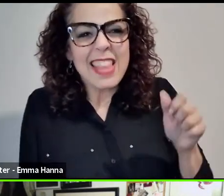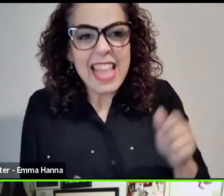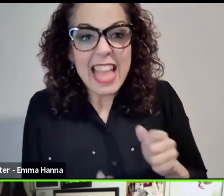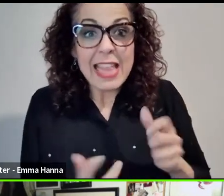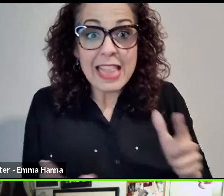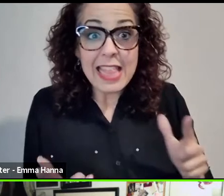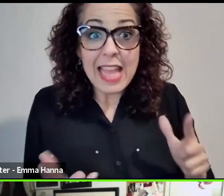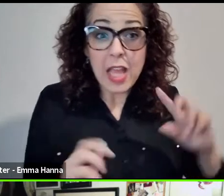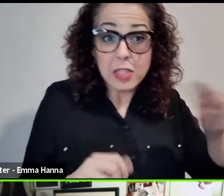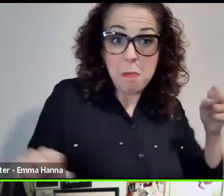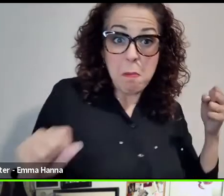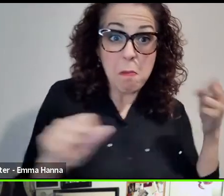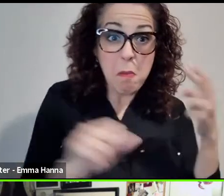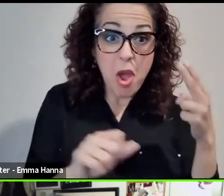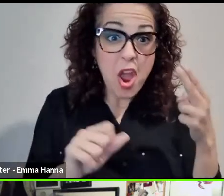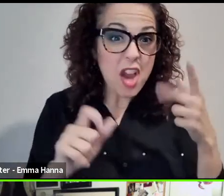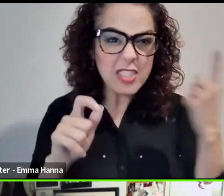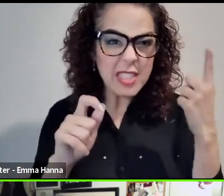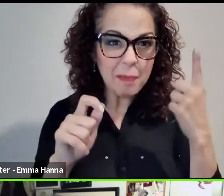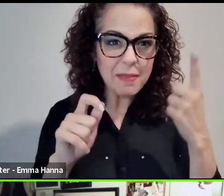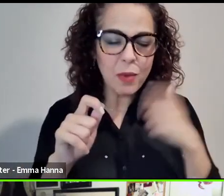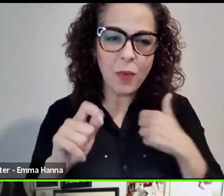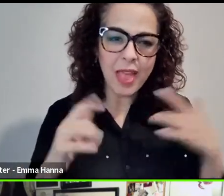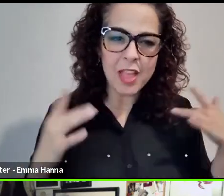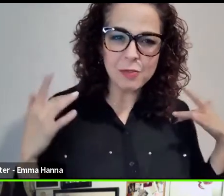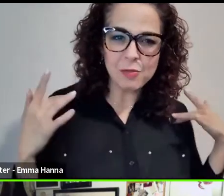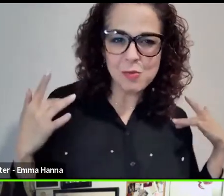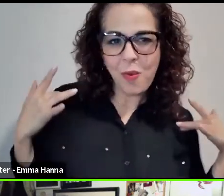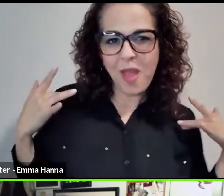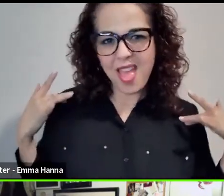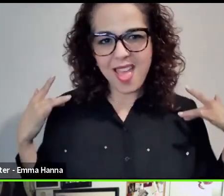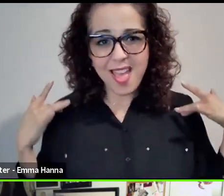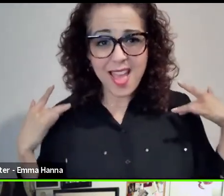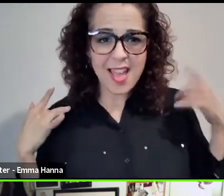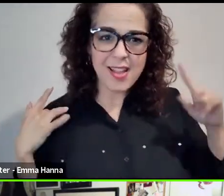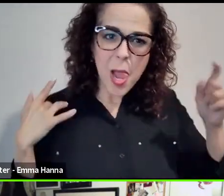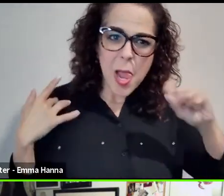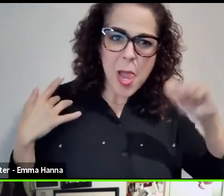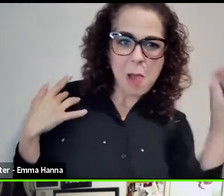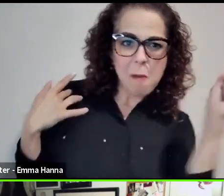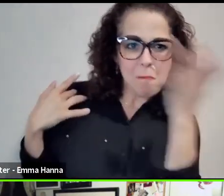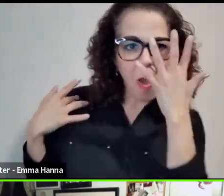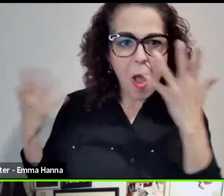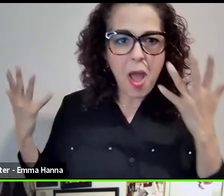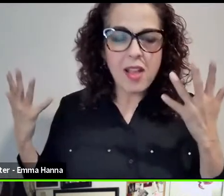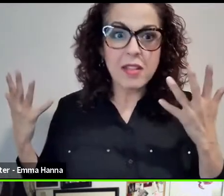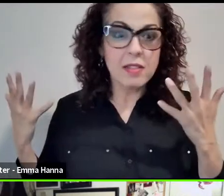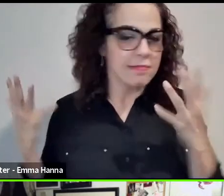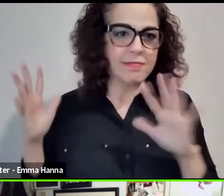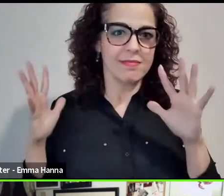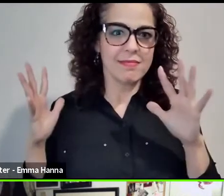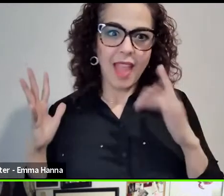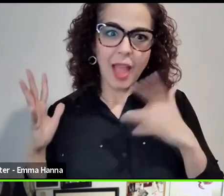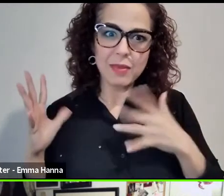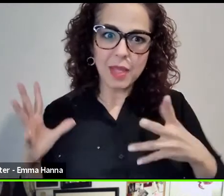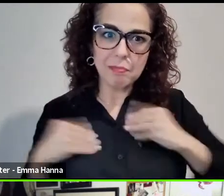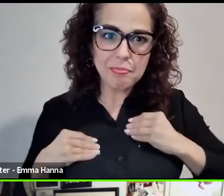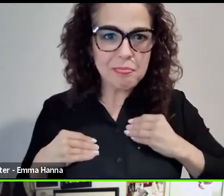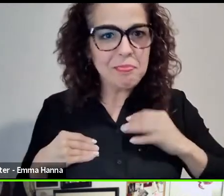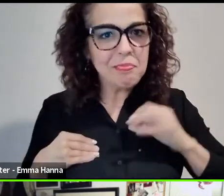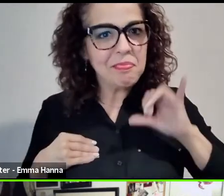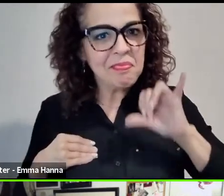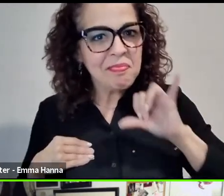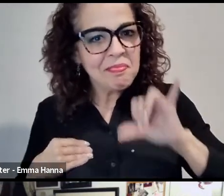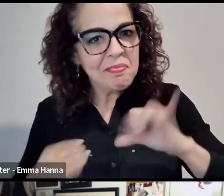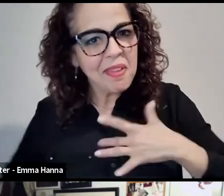swagger, is a good mark. And he had such swagger the way that he like completely effaced his face that I liked